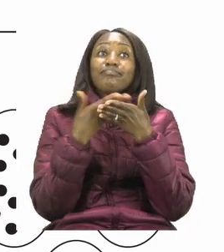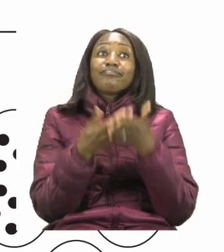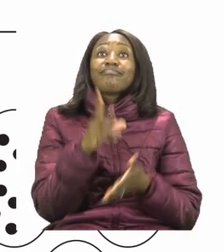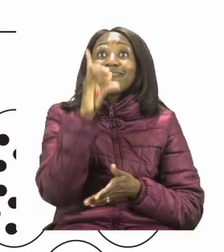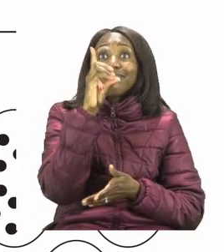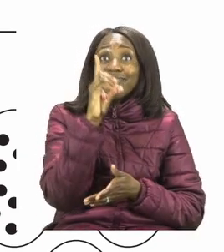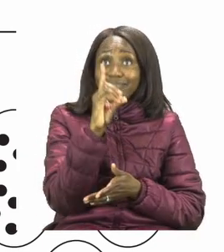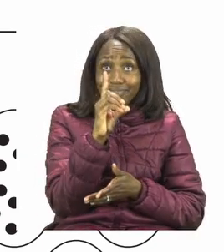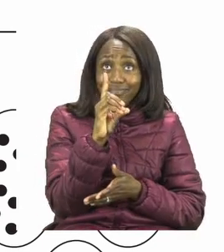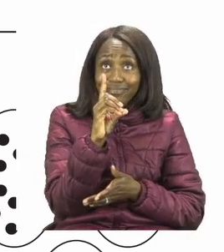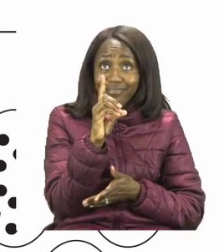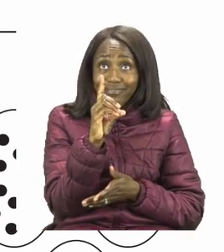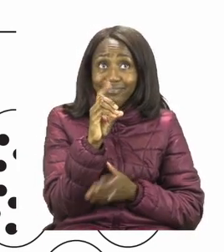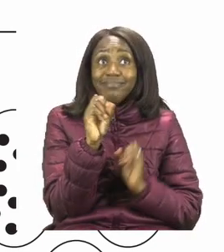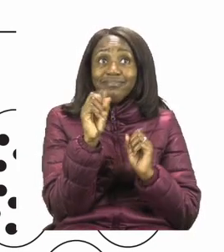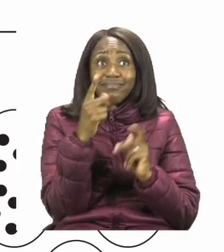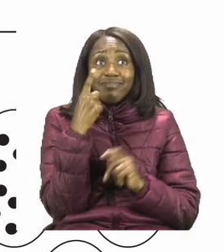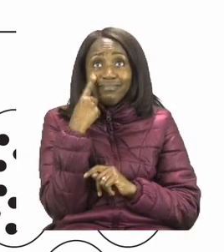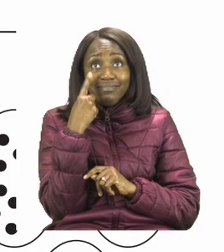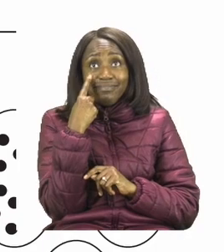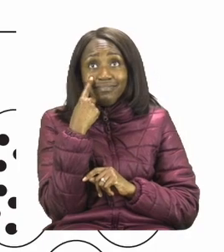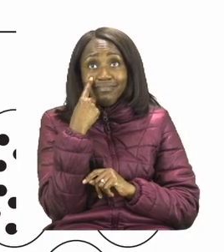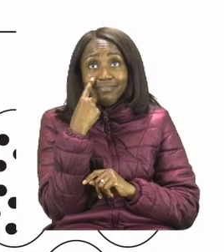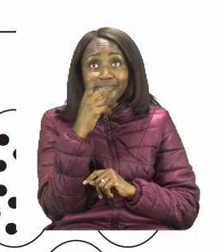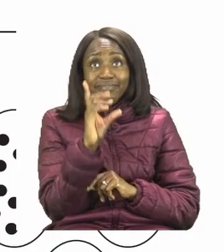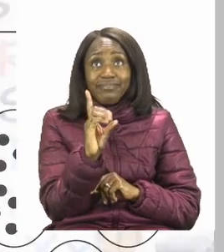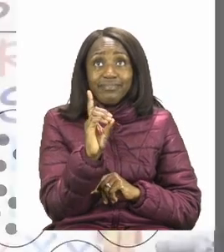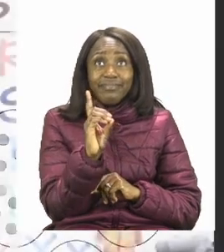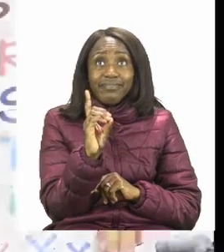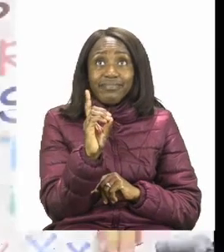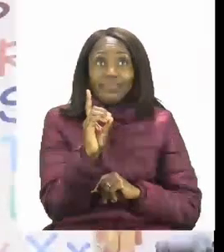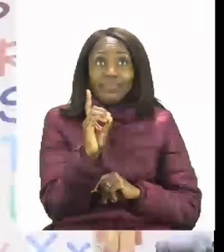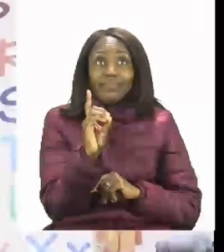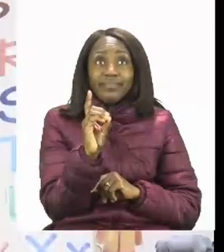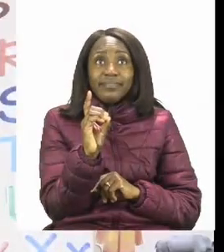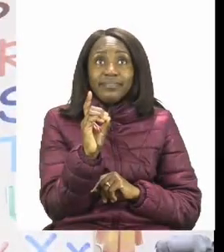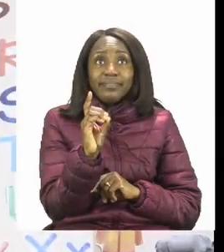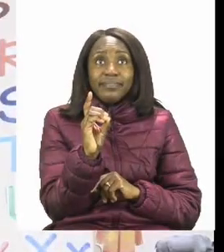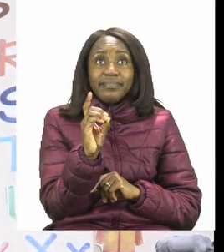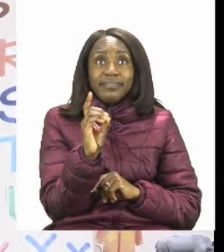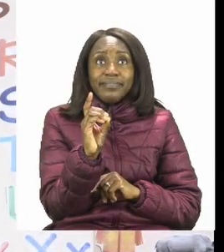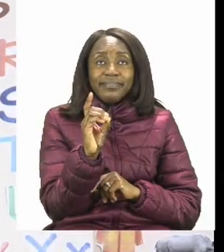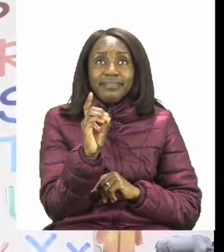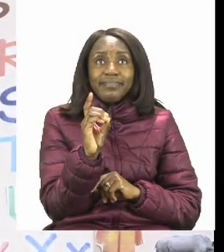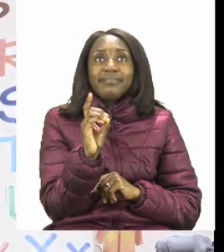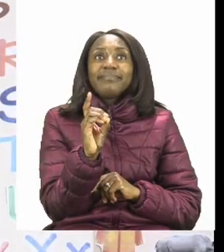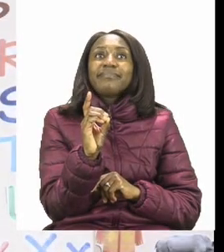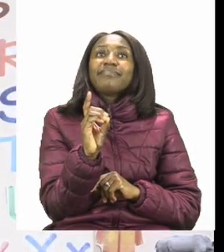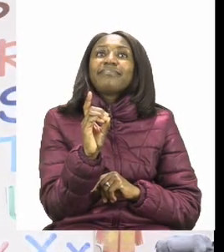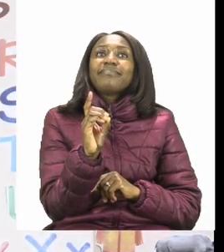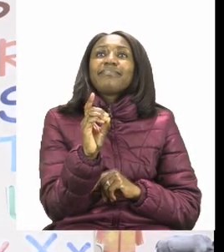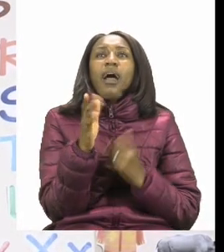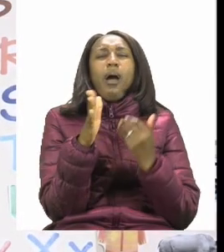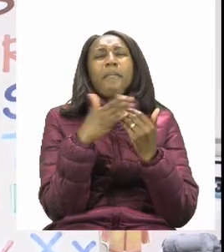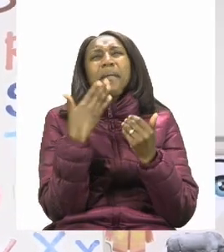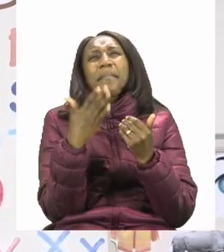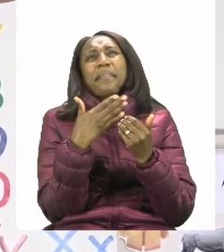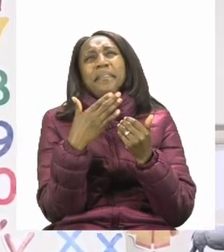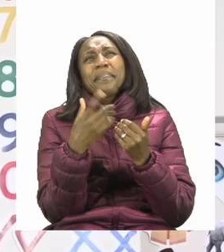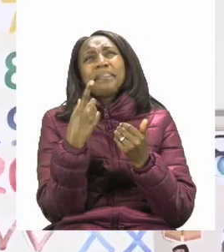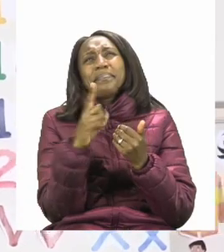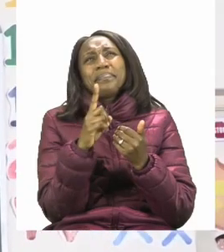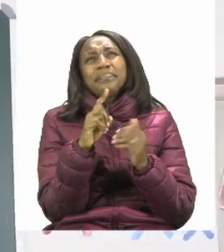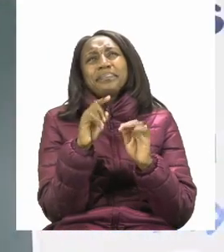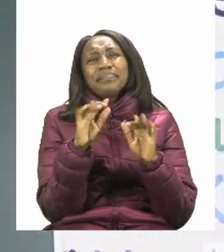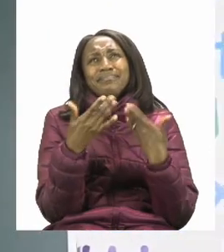together. So let's take a look at the board. Now, D is actually very simple, but we're going to break it